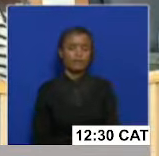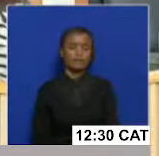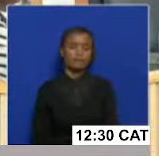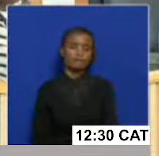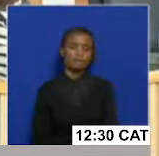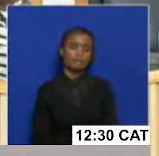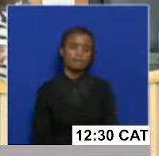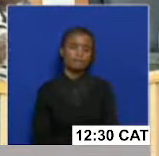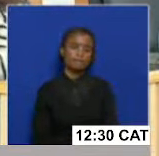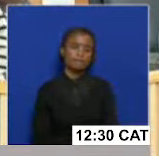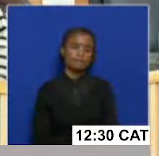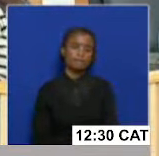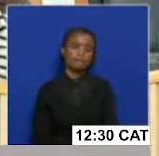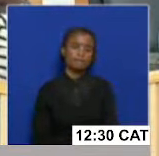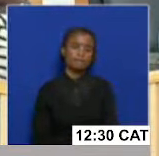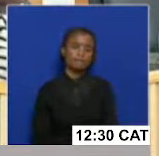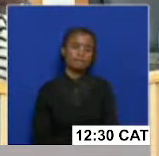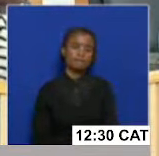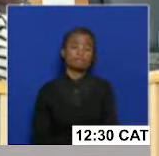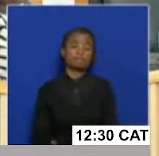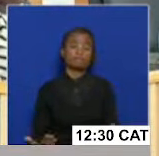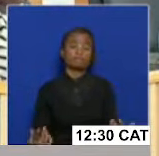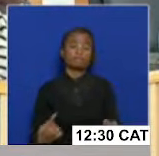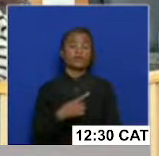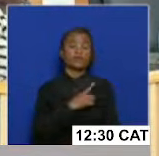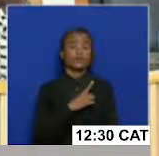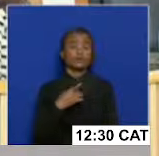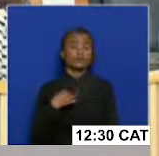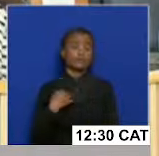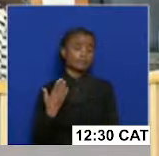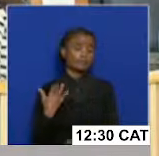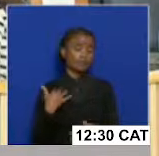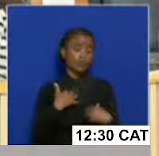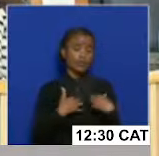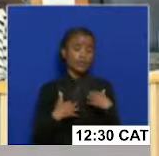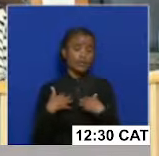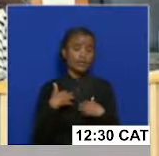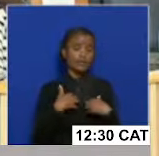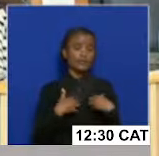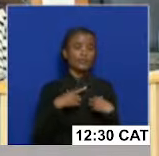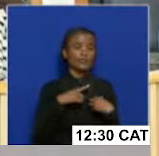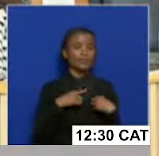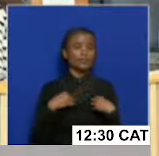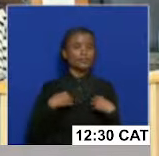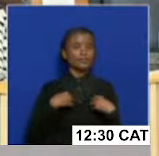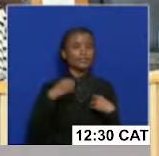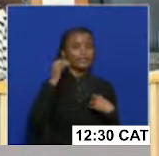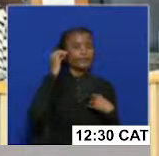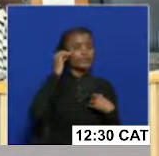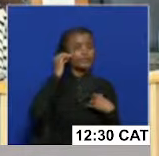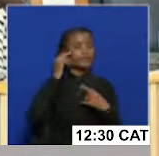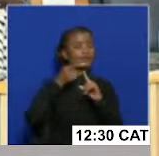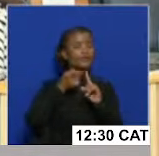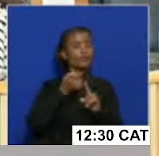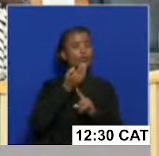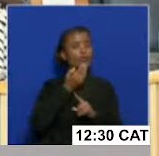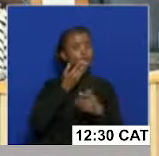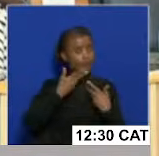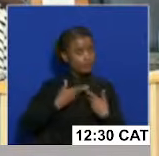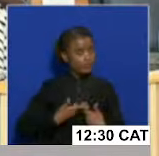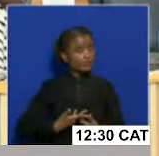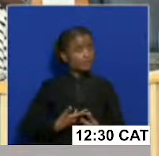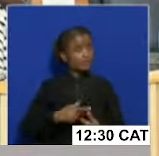I was worried that it's me who came up with this information. That means it has to be me also who closed